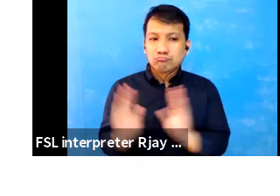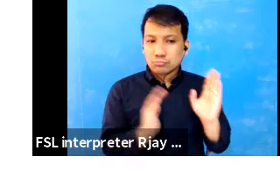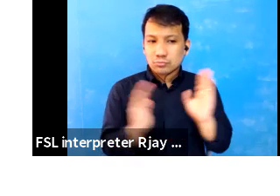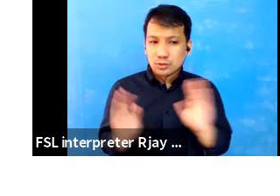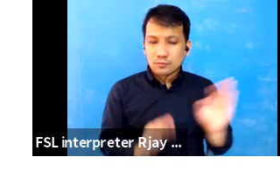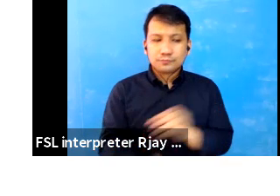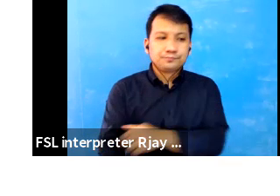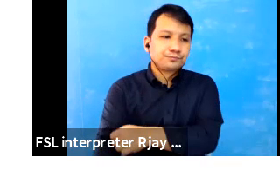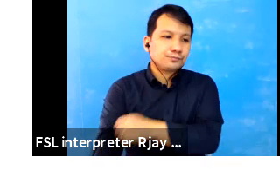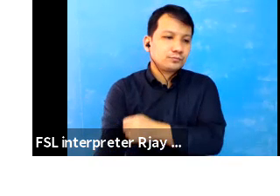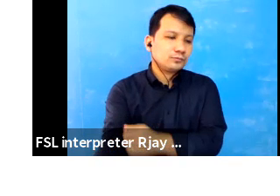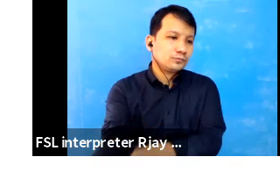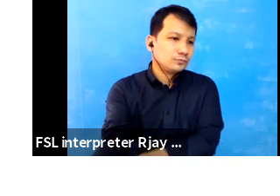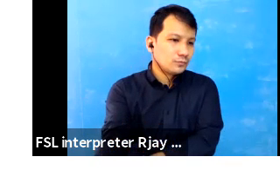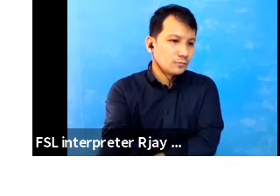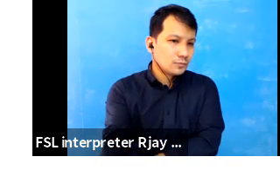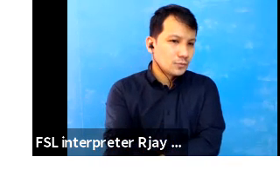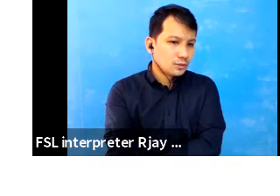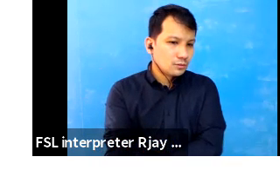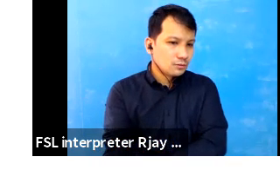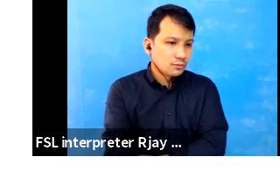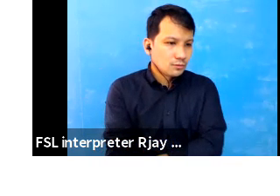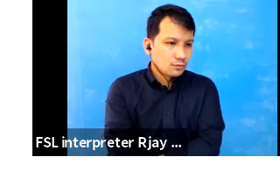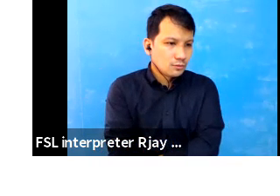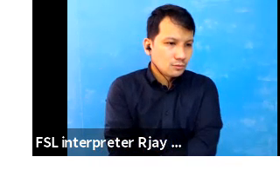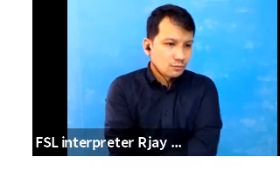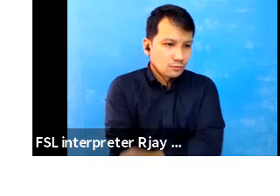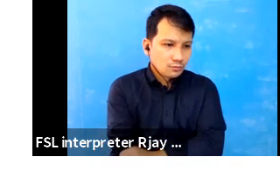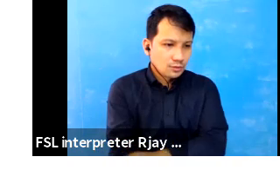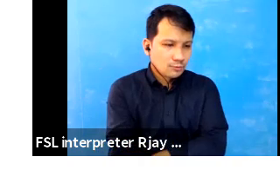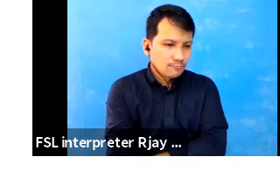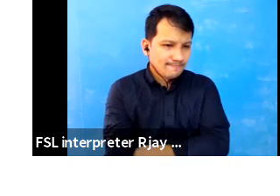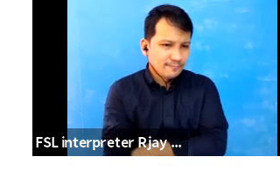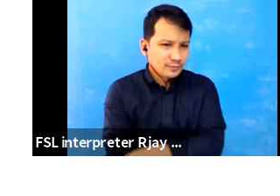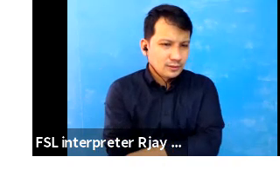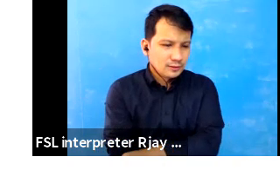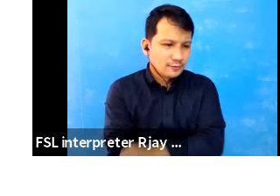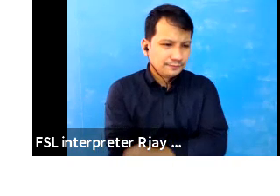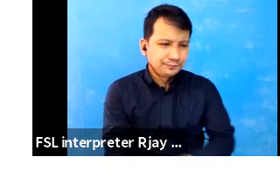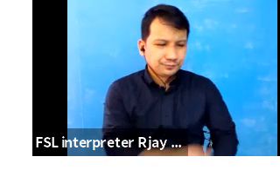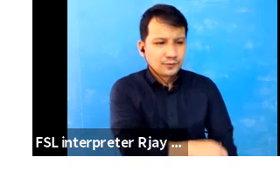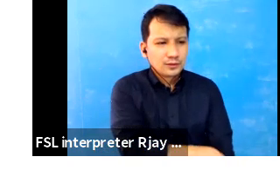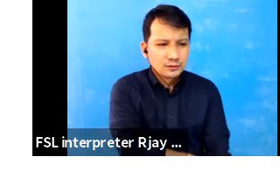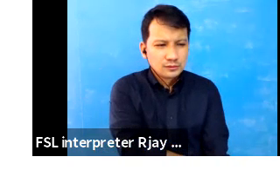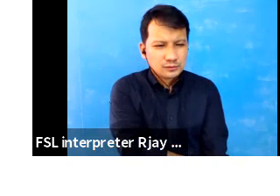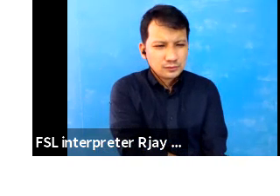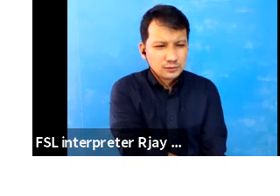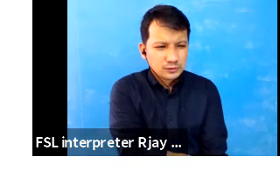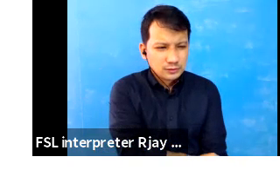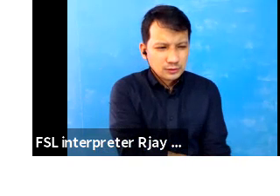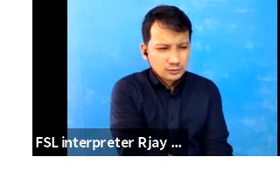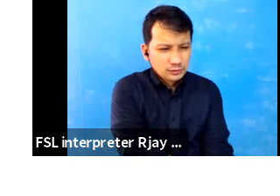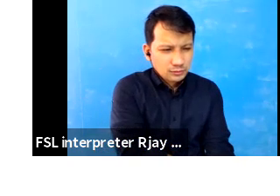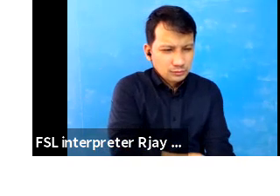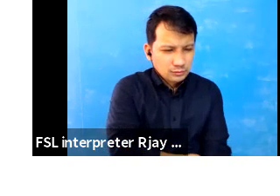So if you look at this, we will have to look at what is really the problem and how do we prioritize it. What